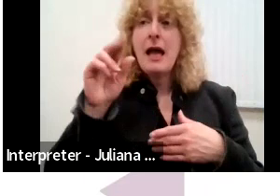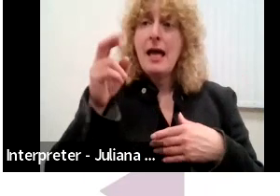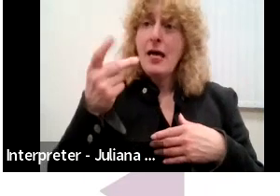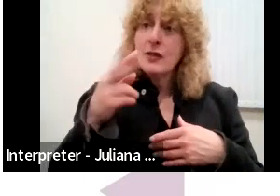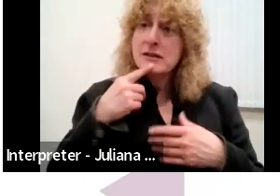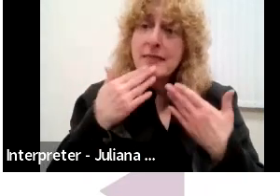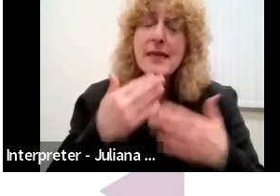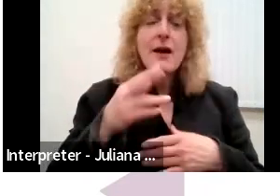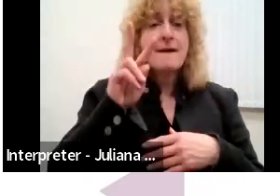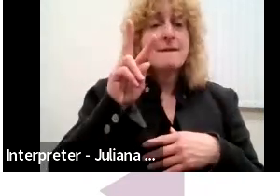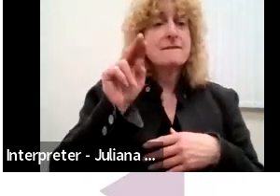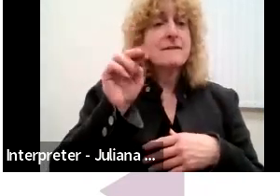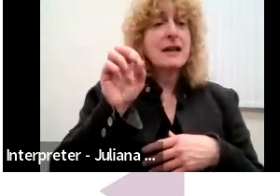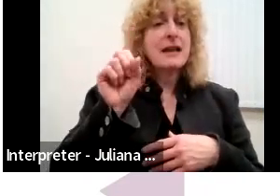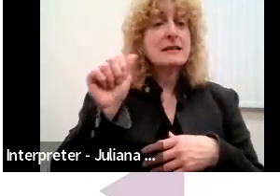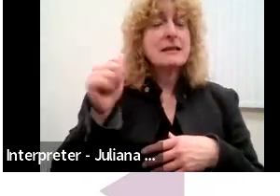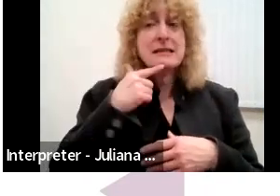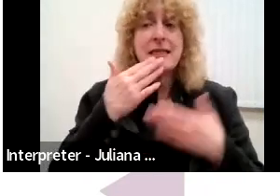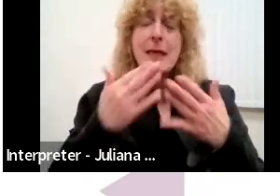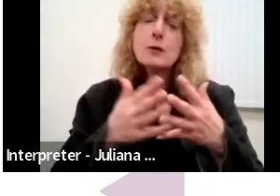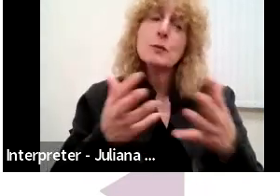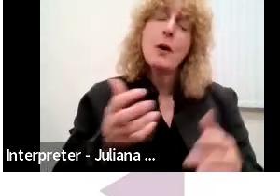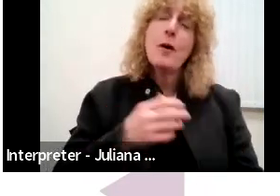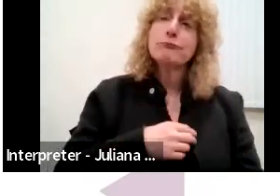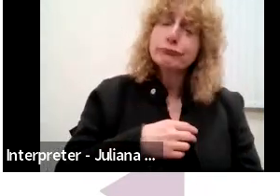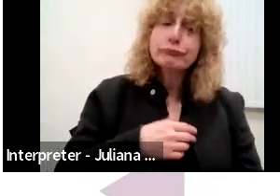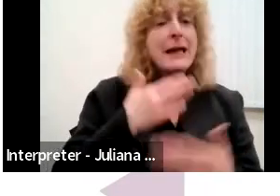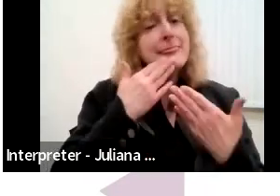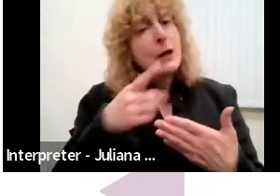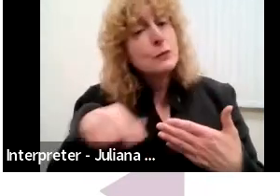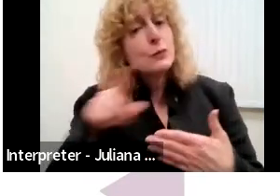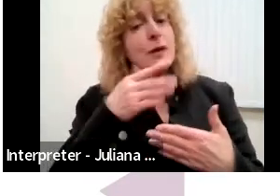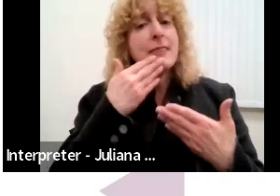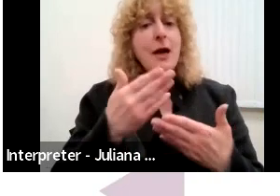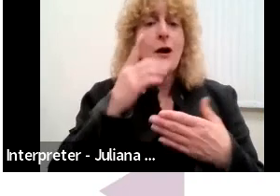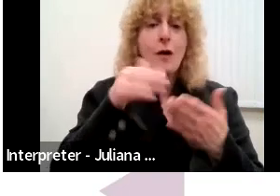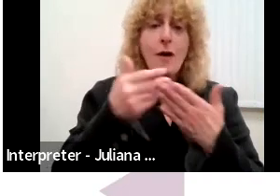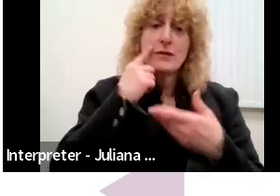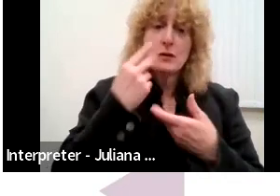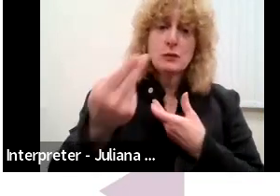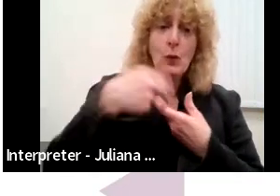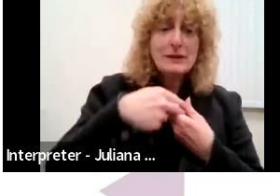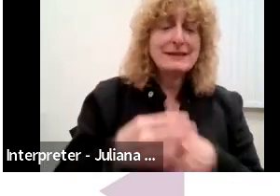Vanessa says, thank you so much. Thank you. Thank Thanks, you all for Monica. joining.